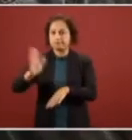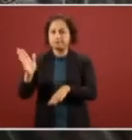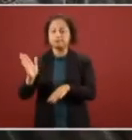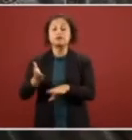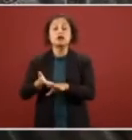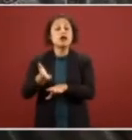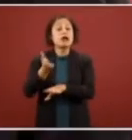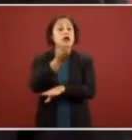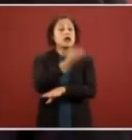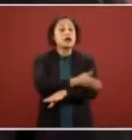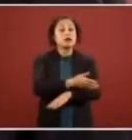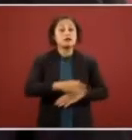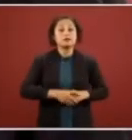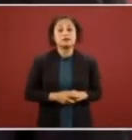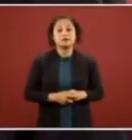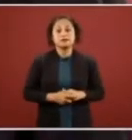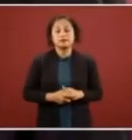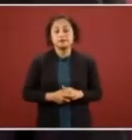se